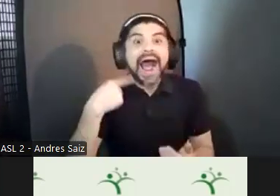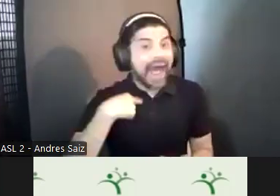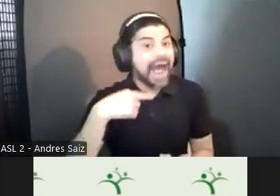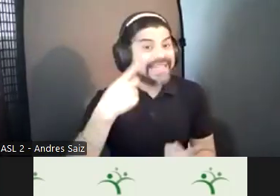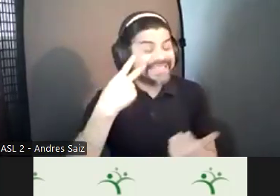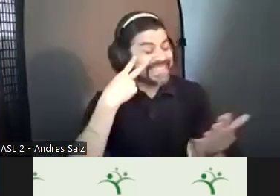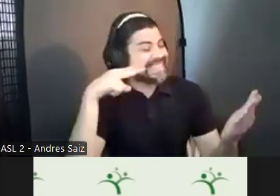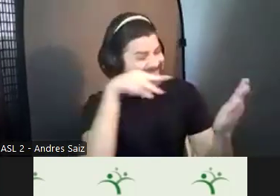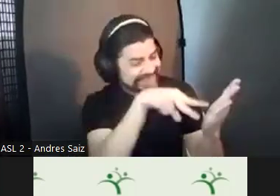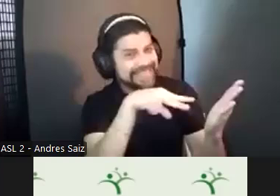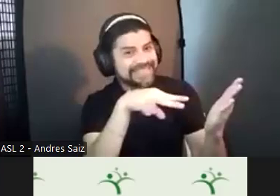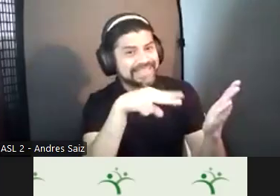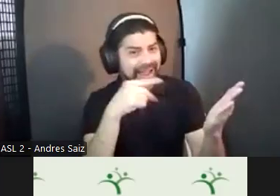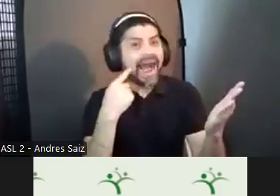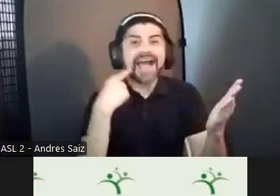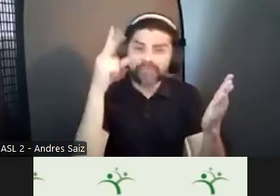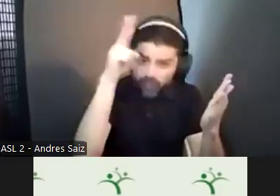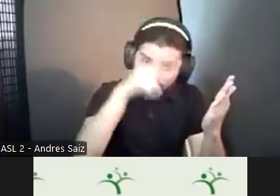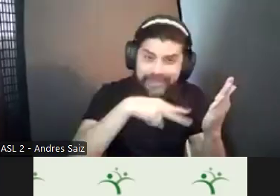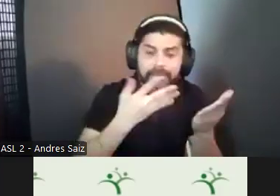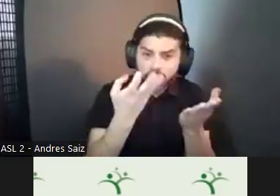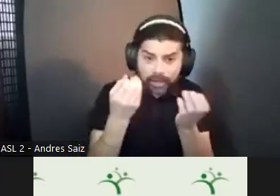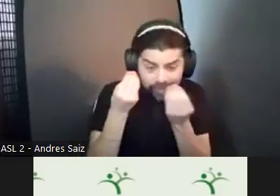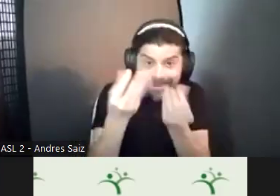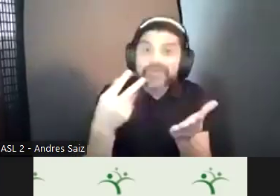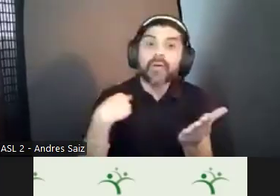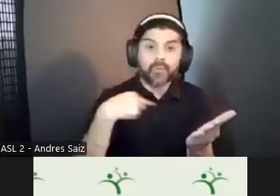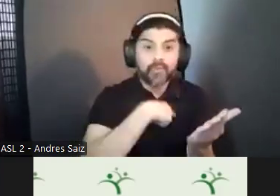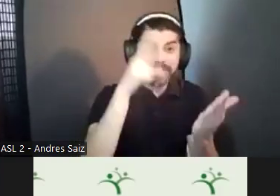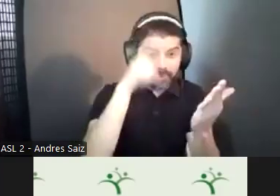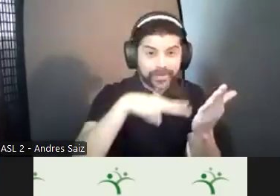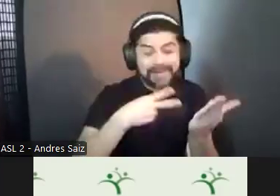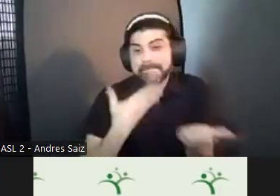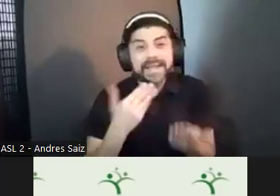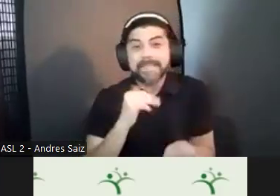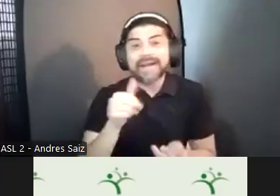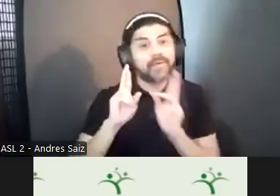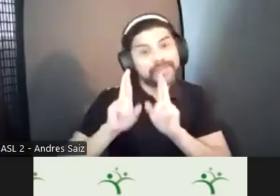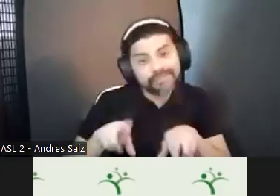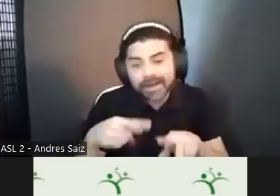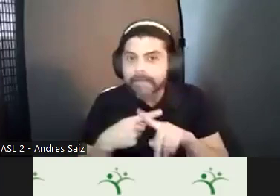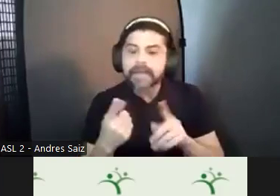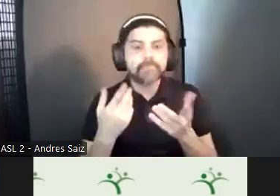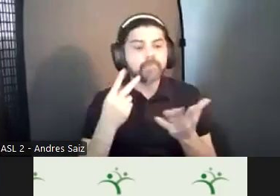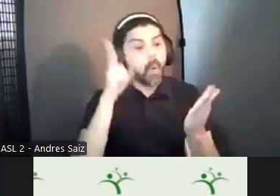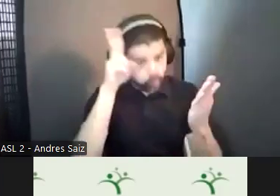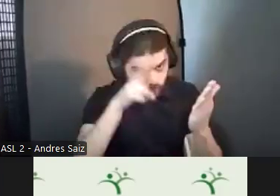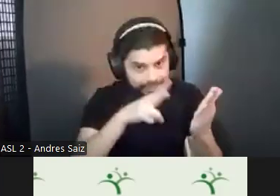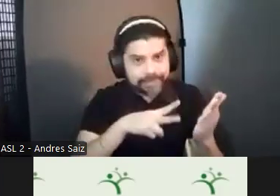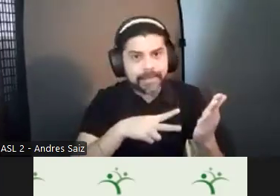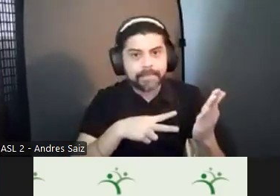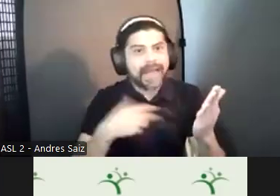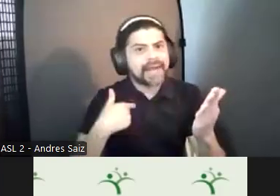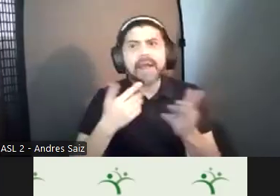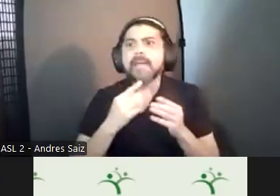to every email, but I just want you to know we do read them. And appreciate you all weighing in on the places that you think are